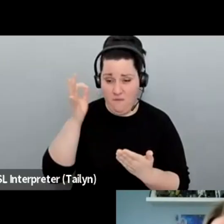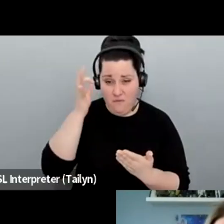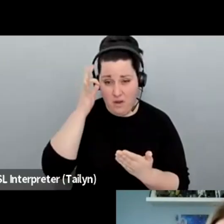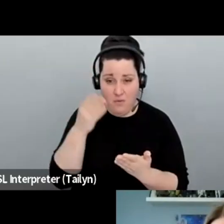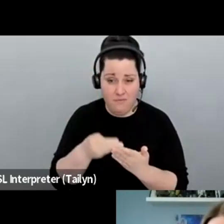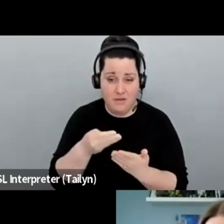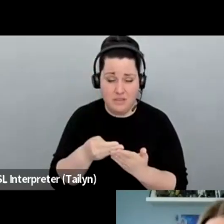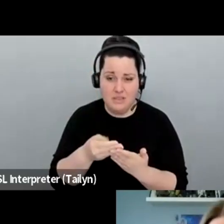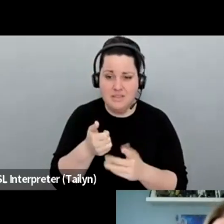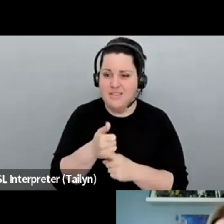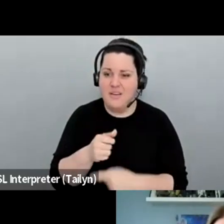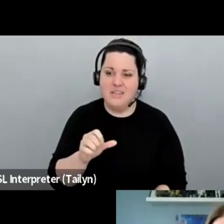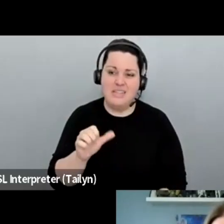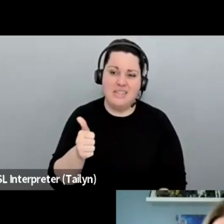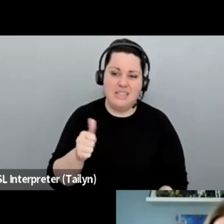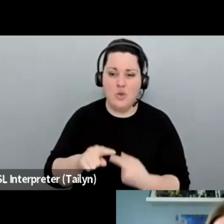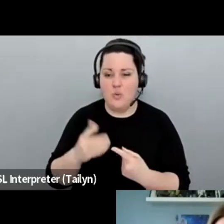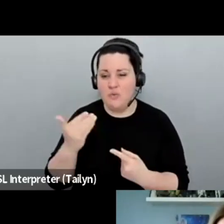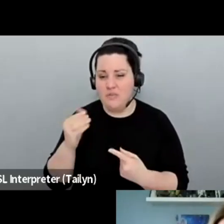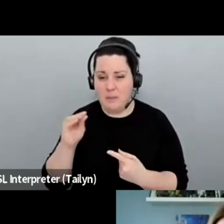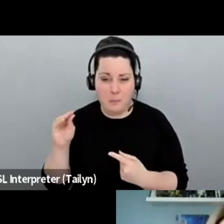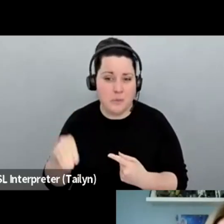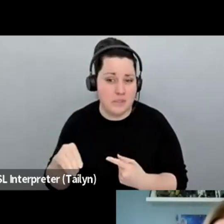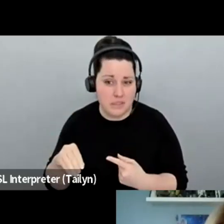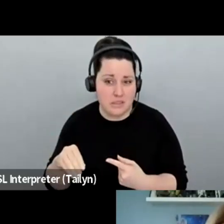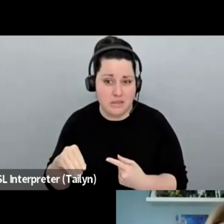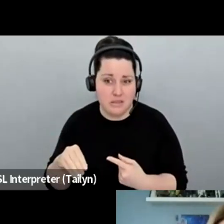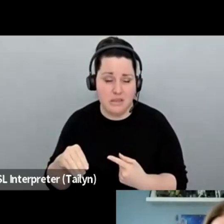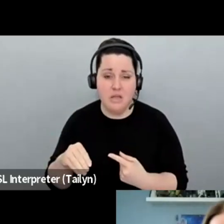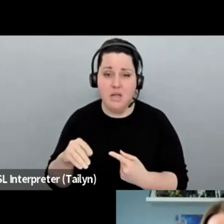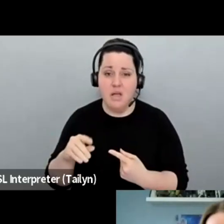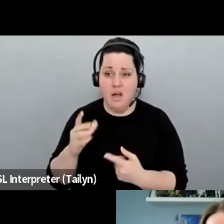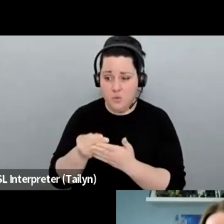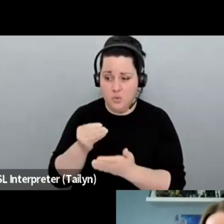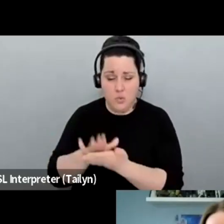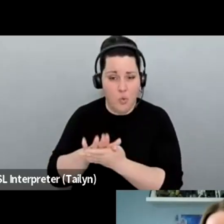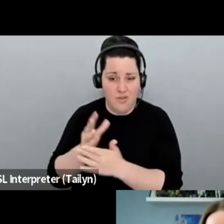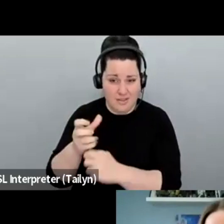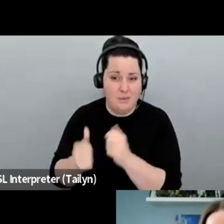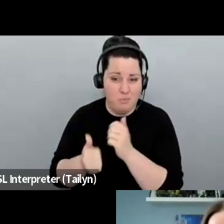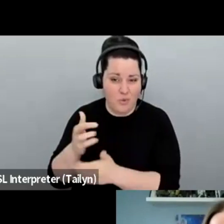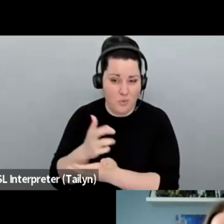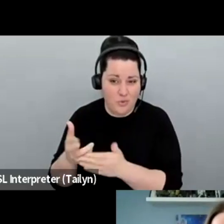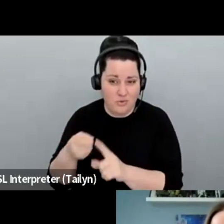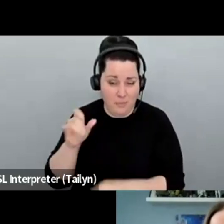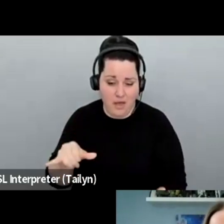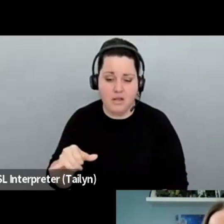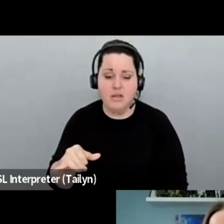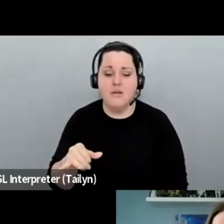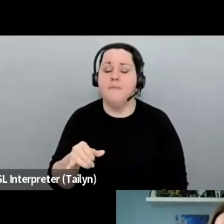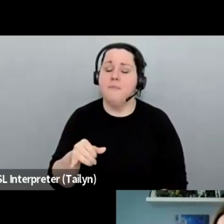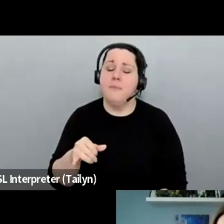only about 10 to 15% of where schools get most of their resources,